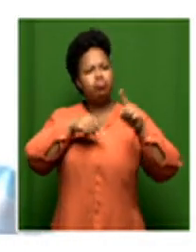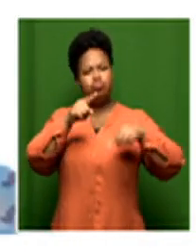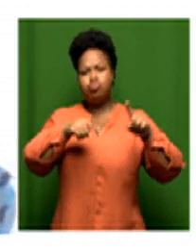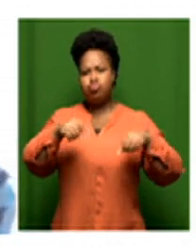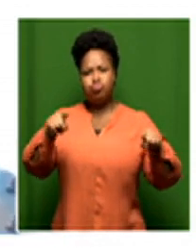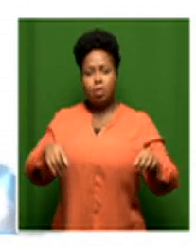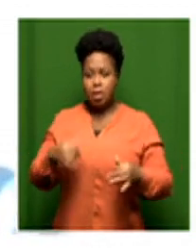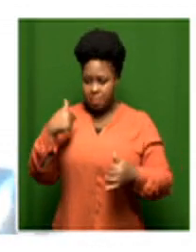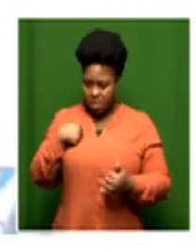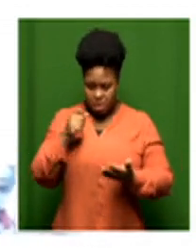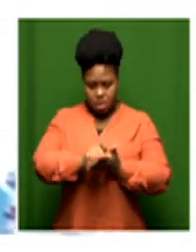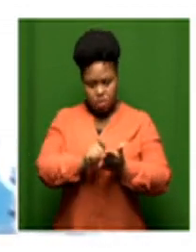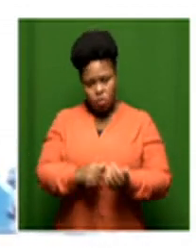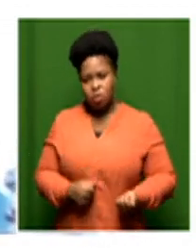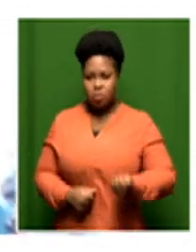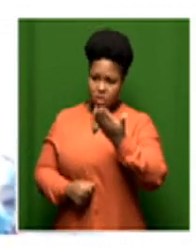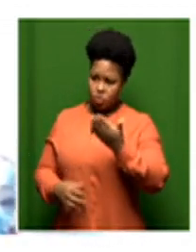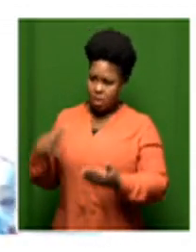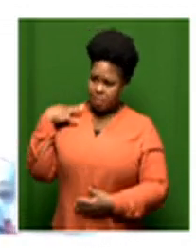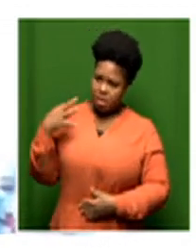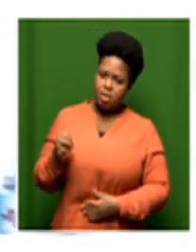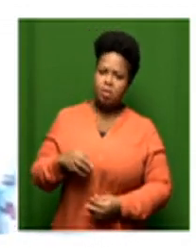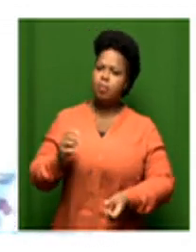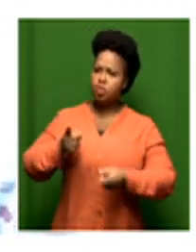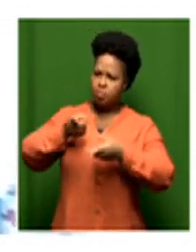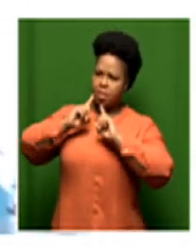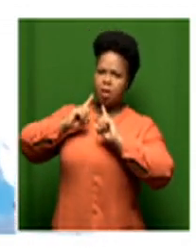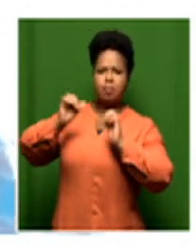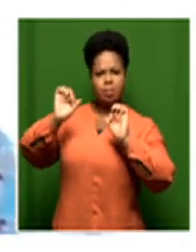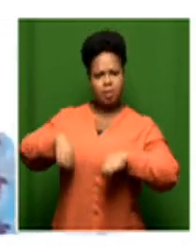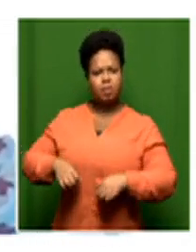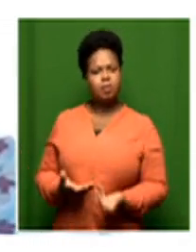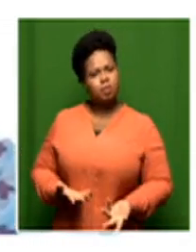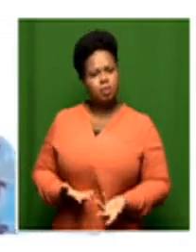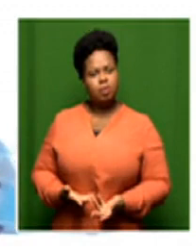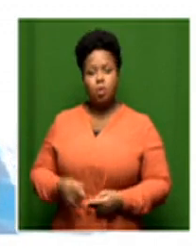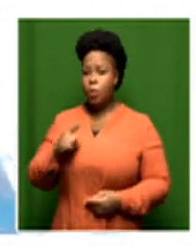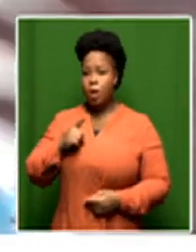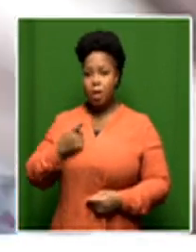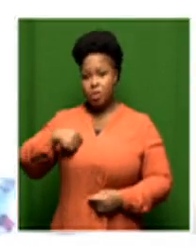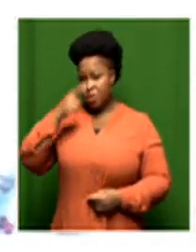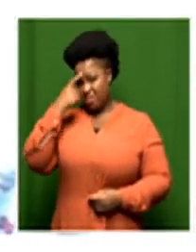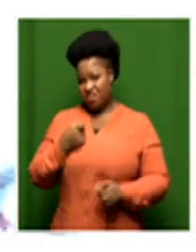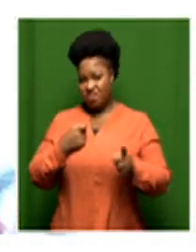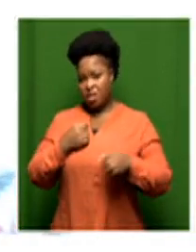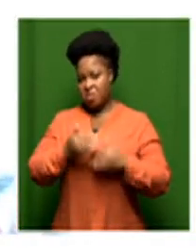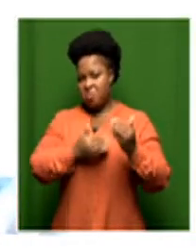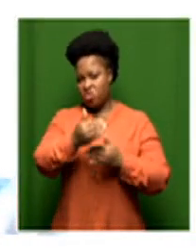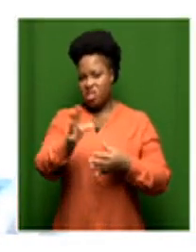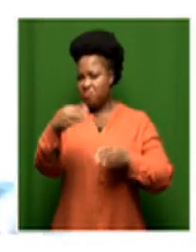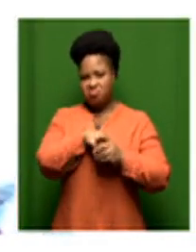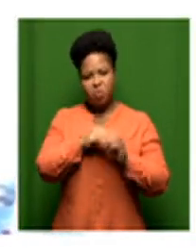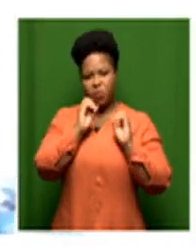written to the minister to give us a feedback to say, we believe that the process was not as